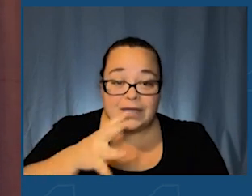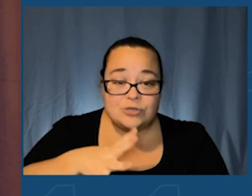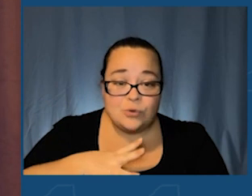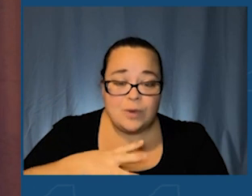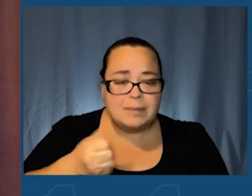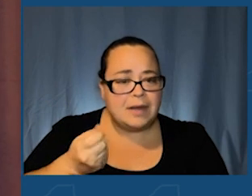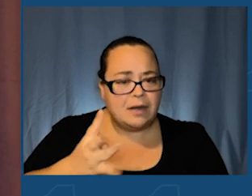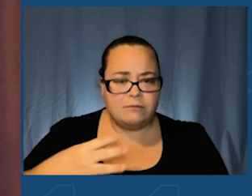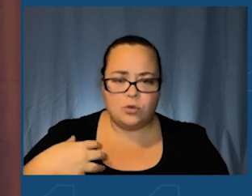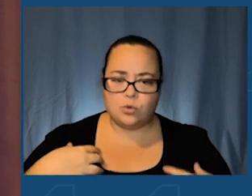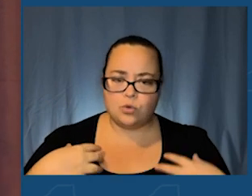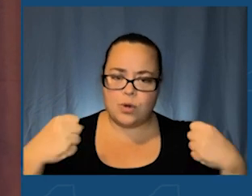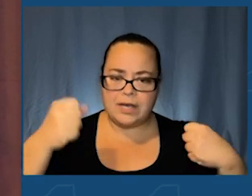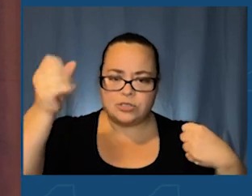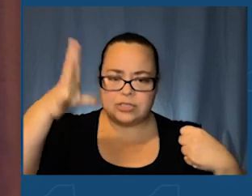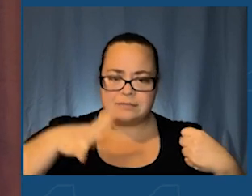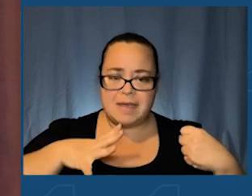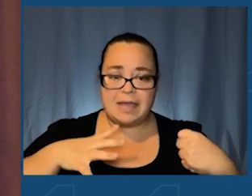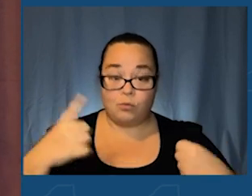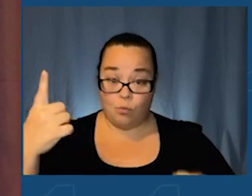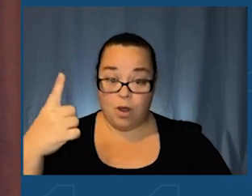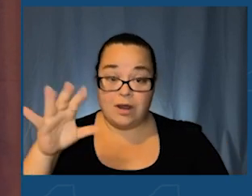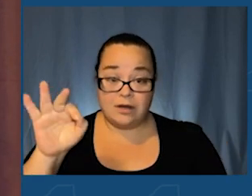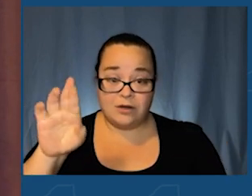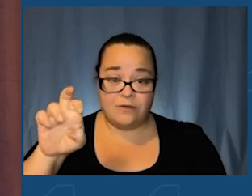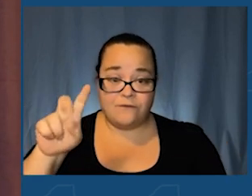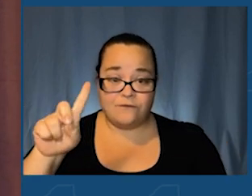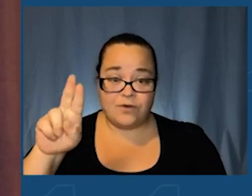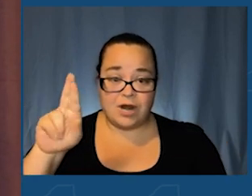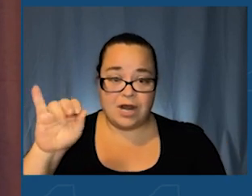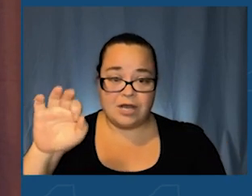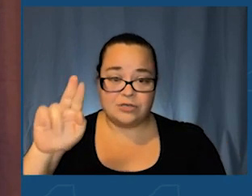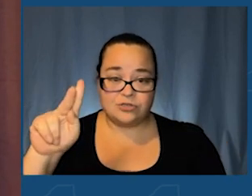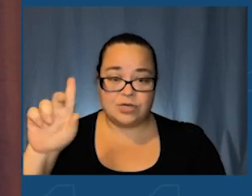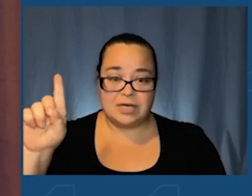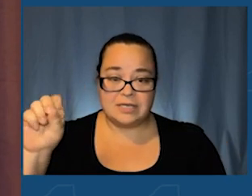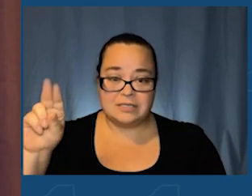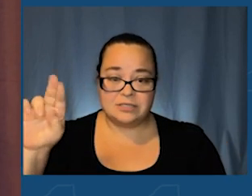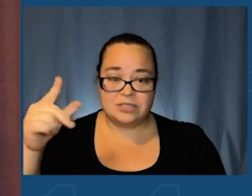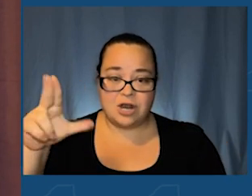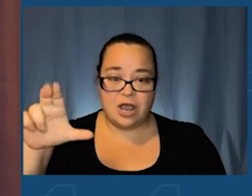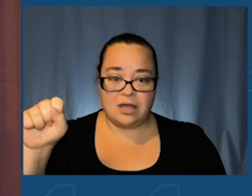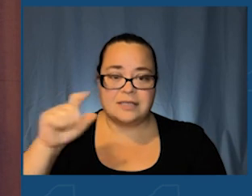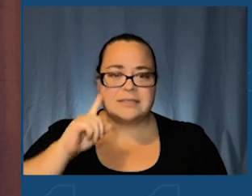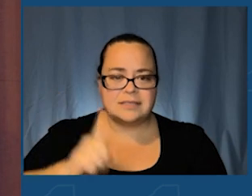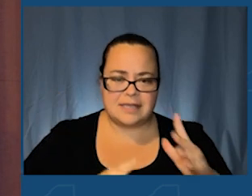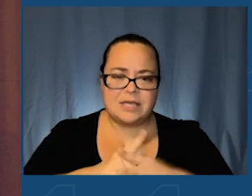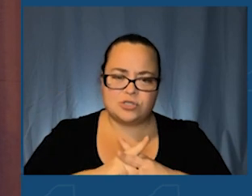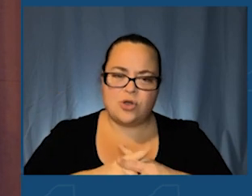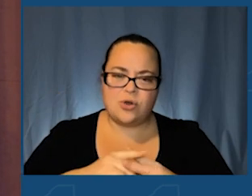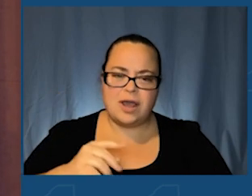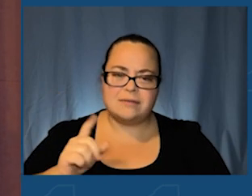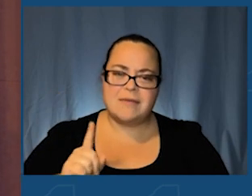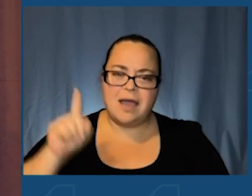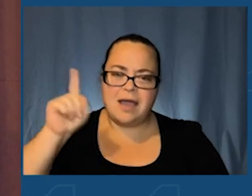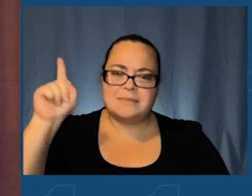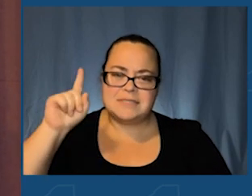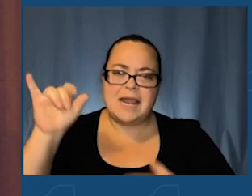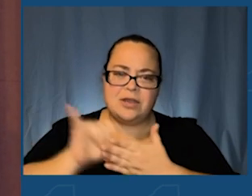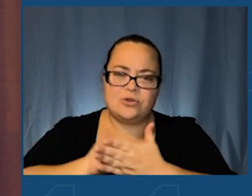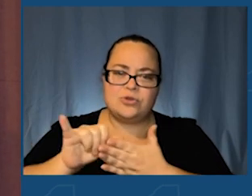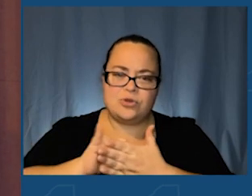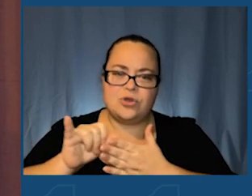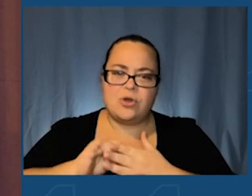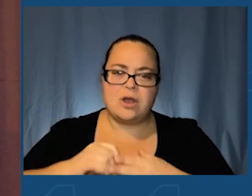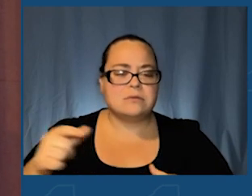courageous men, one of which was Frederick Douglass, showed up in the middle of a tiny, tiny community in upstate New York. They were so angry,